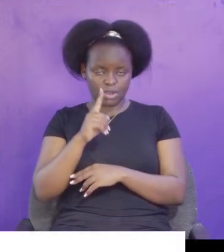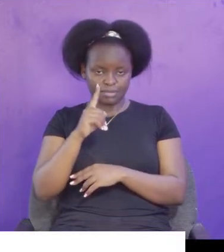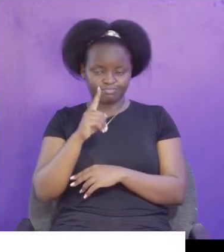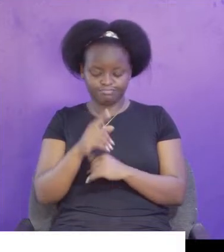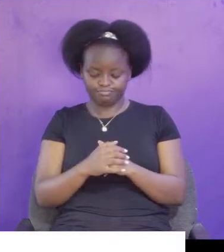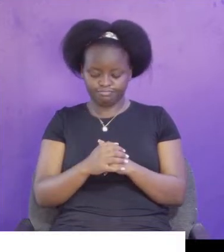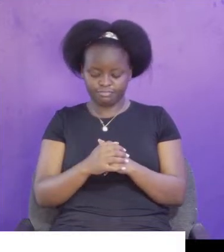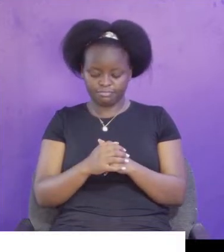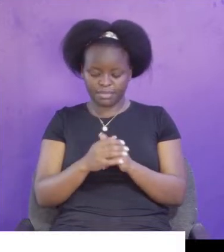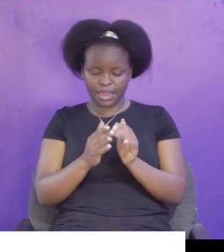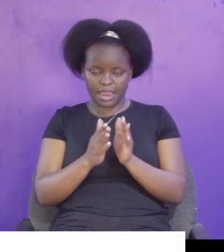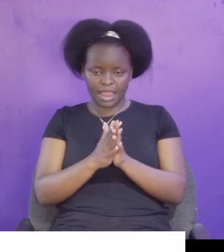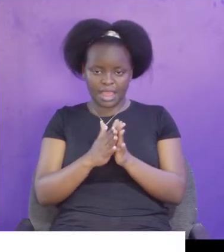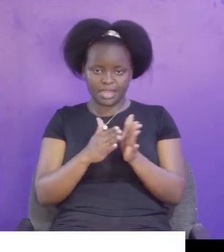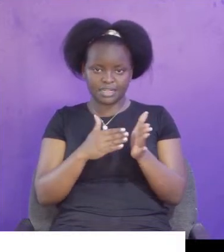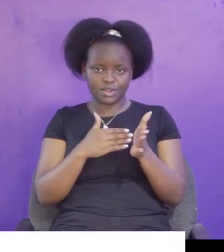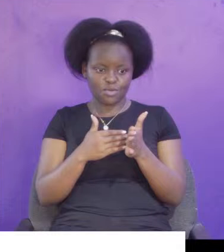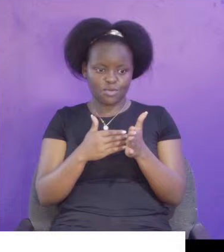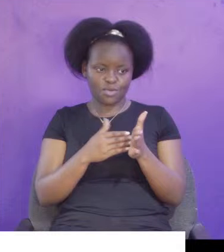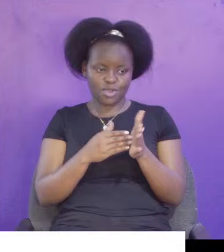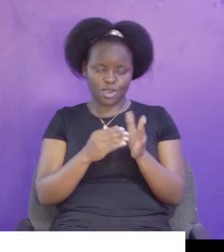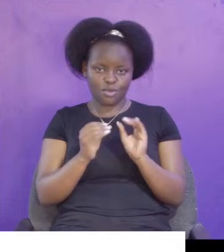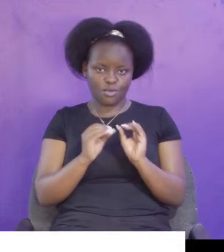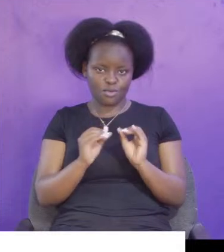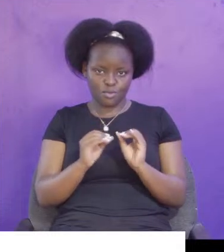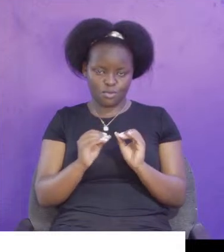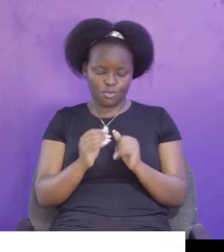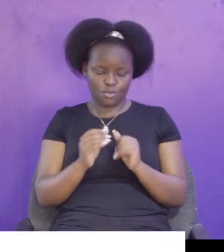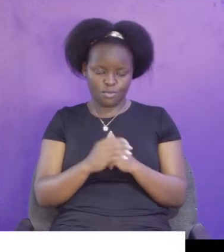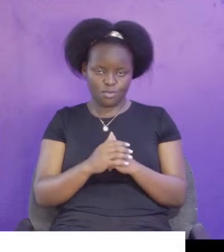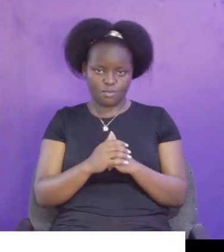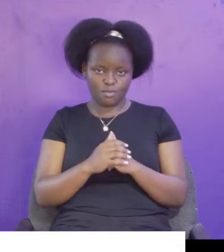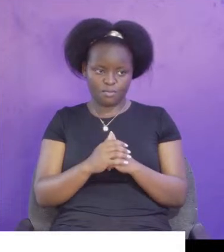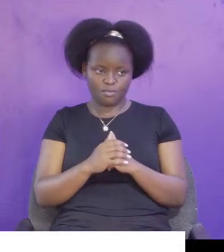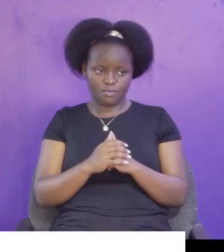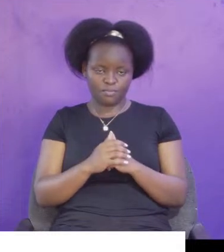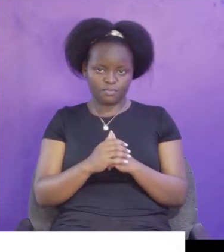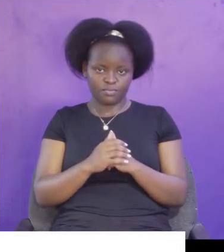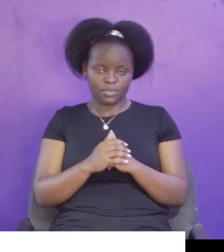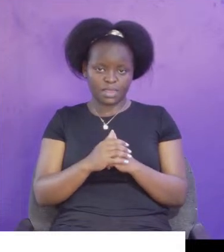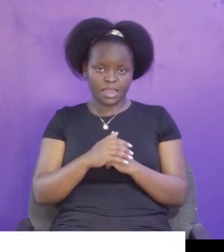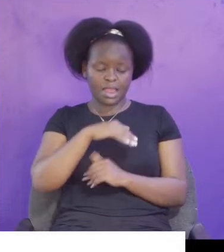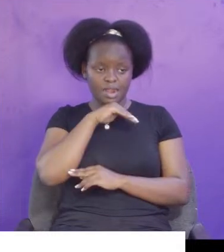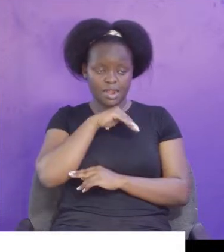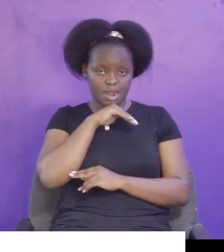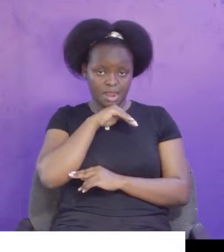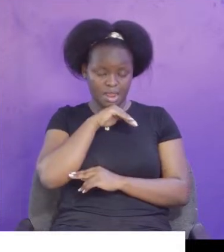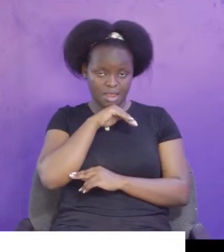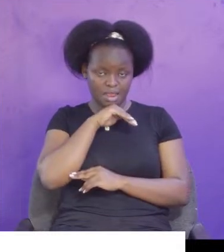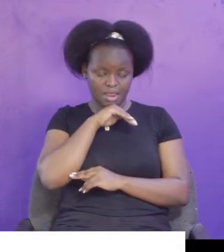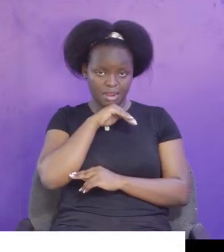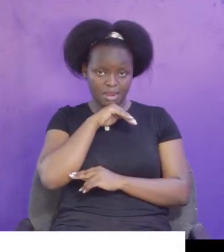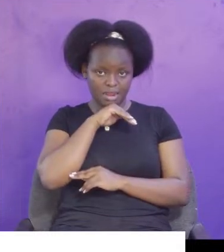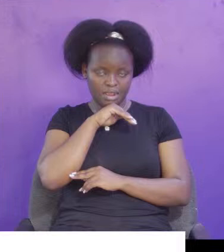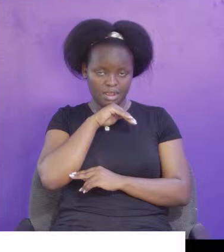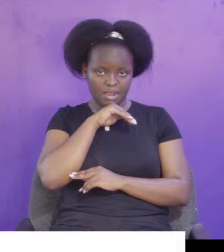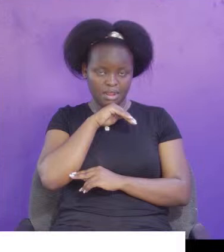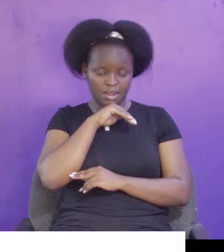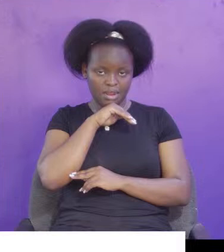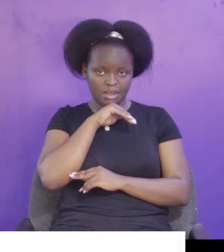unwavering valor. The Right Honorable Raila Amolo Odinga, Ward